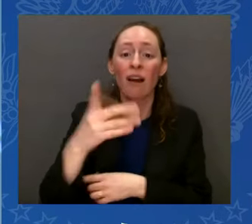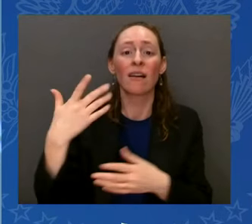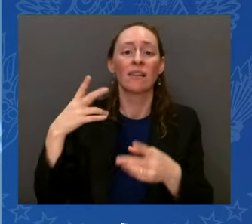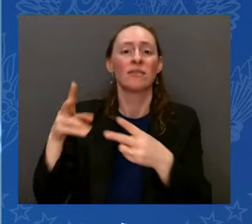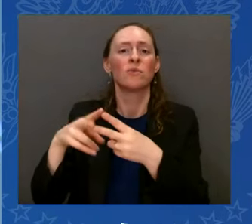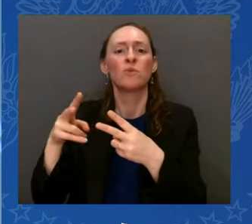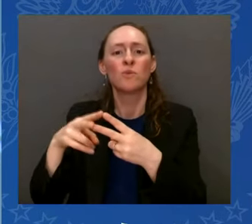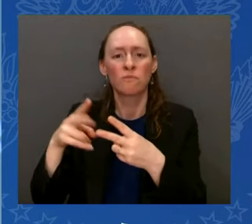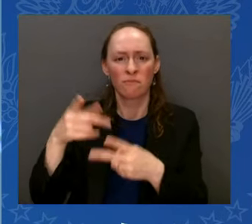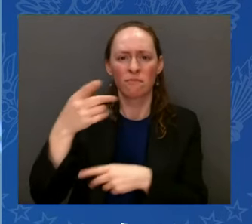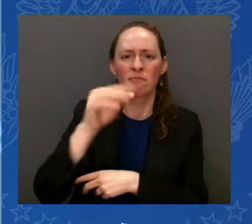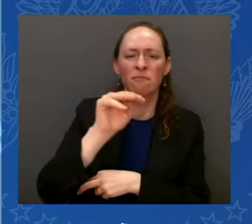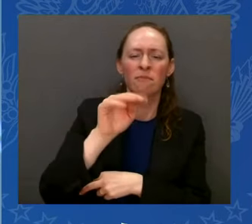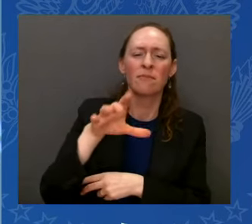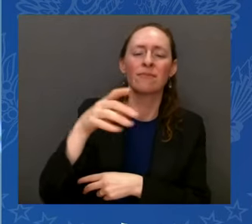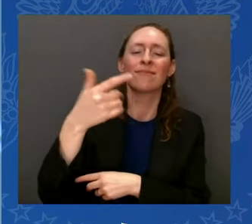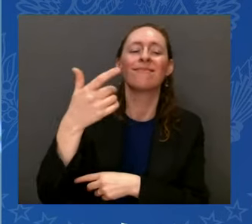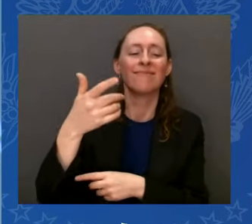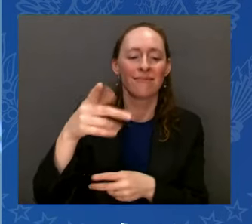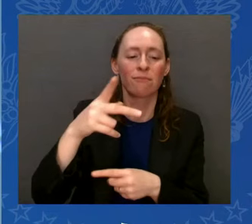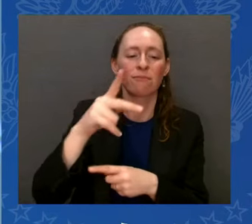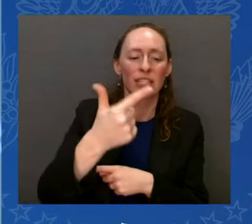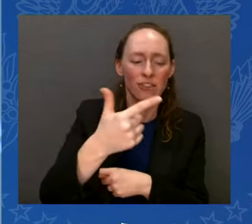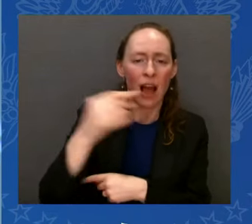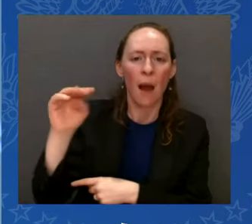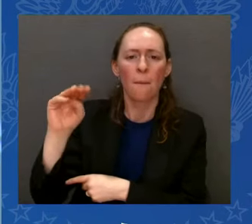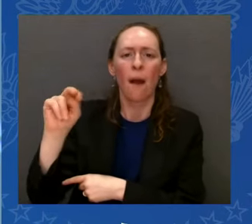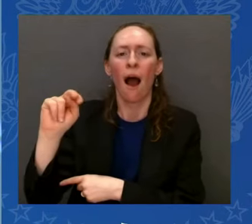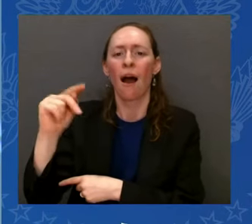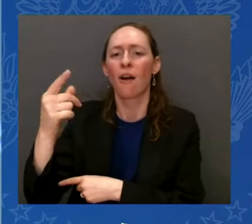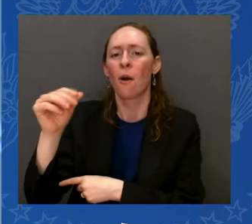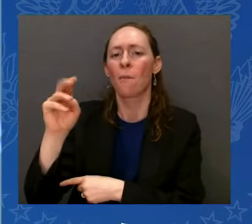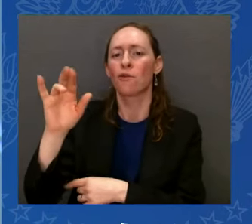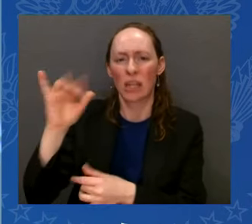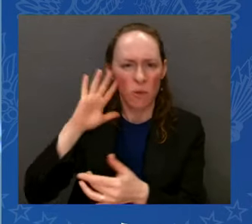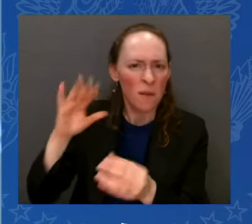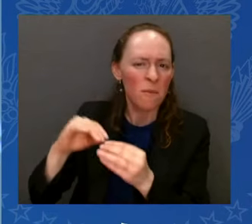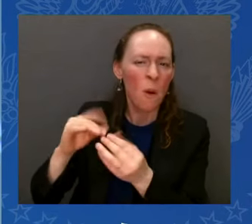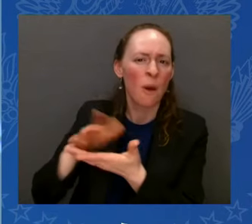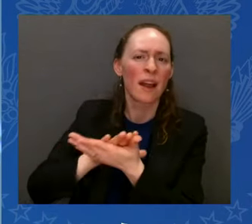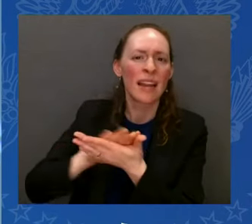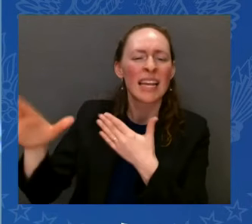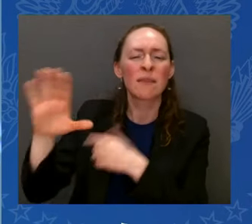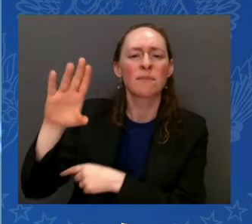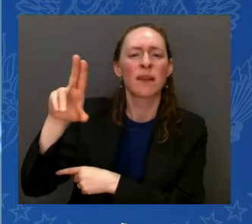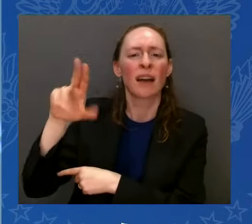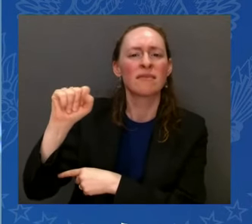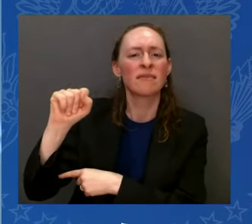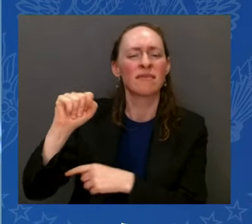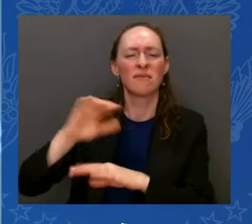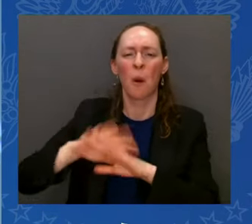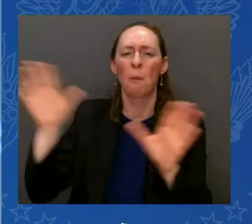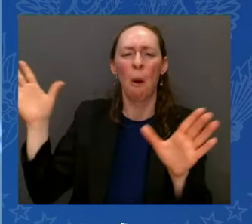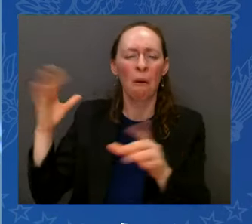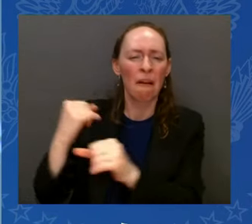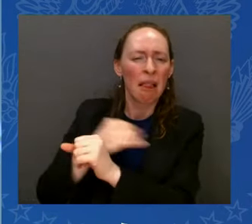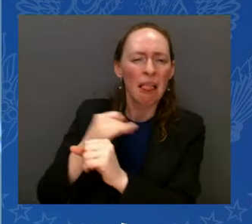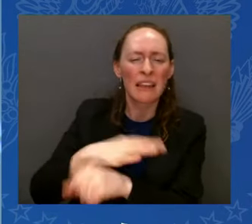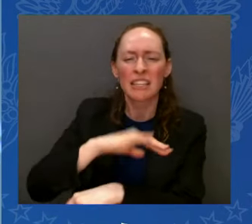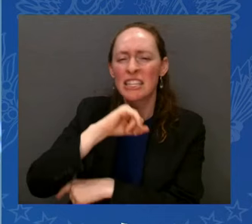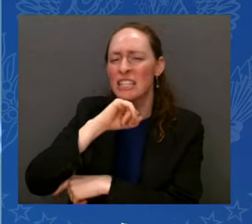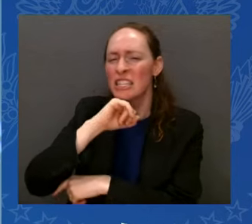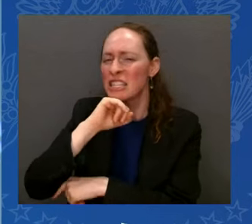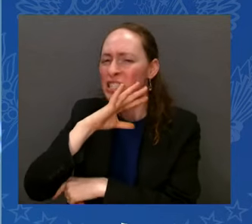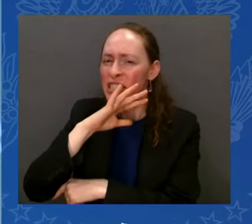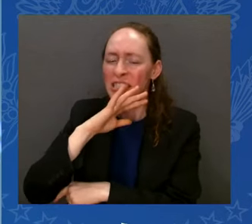environment. With the leadership of Vice President Harris, we're partnering with you to deliver affordable high-speed internet to every single household